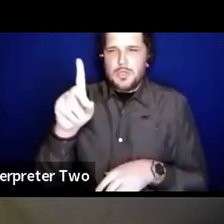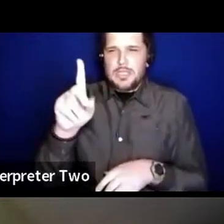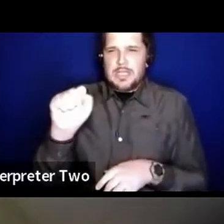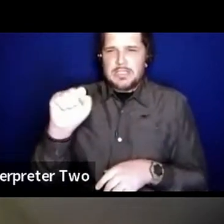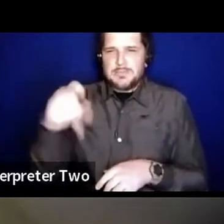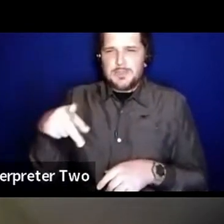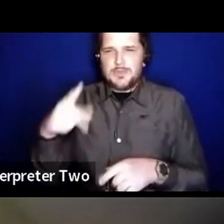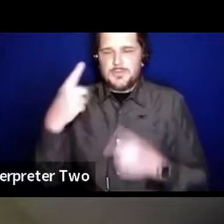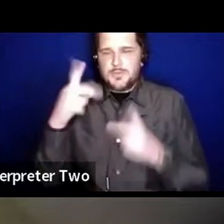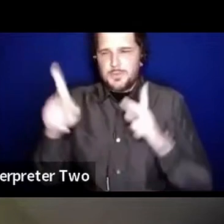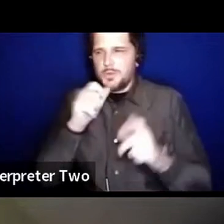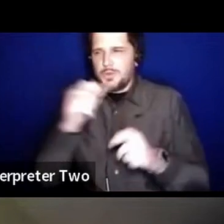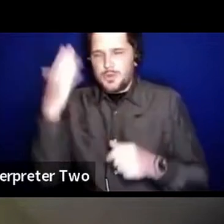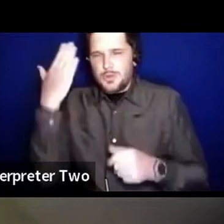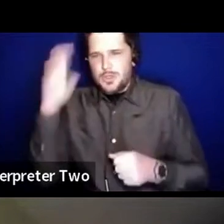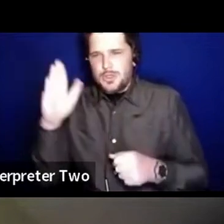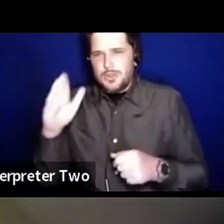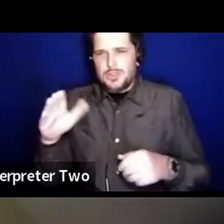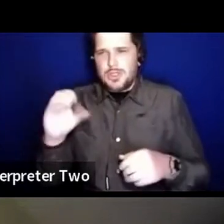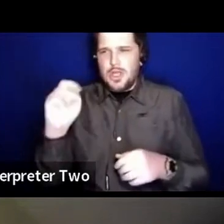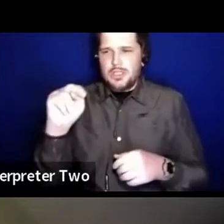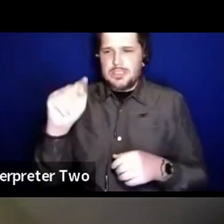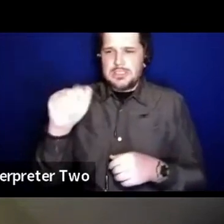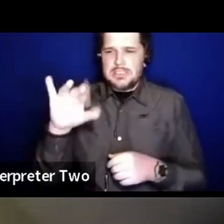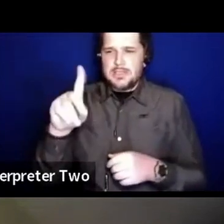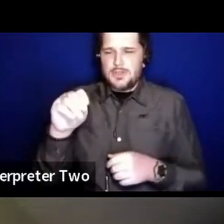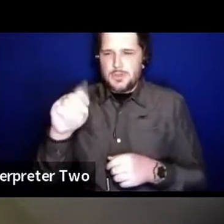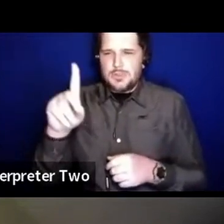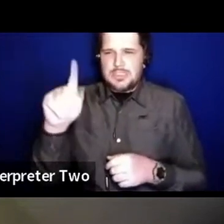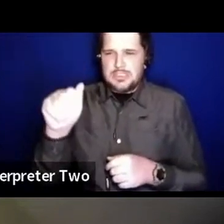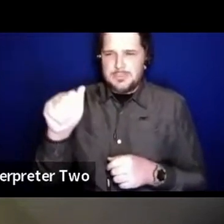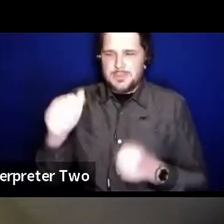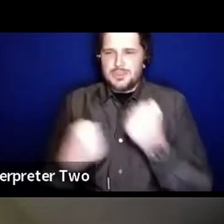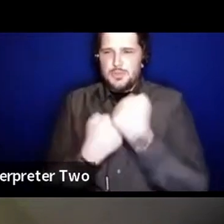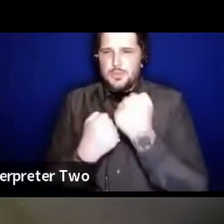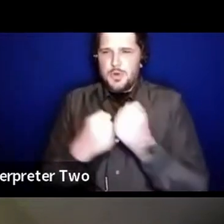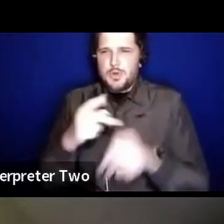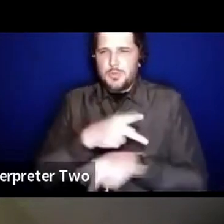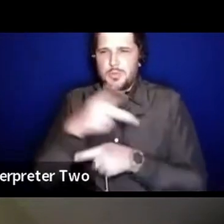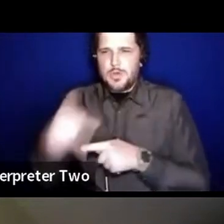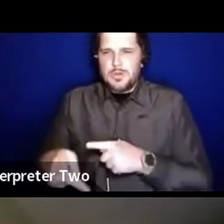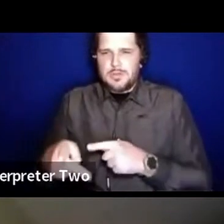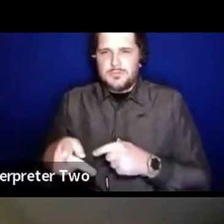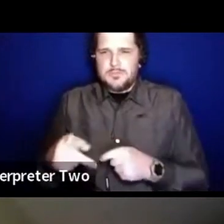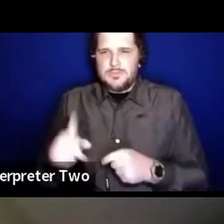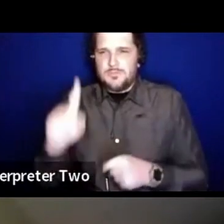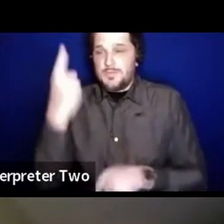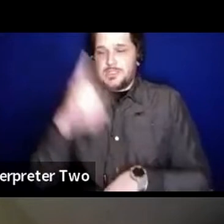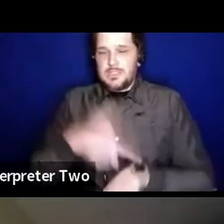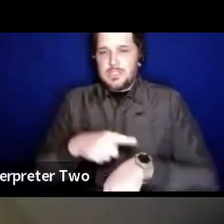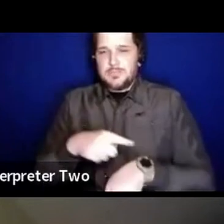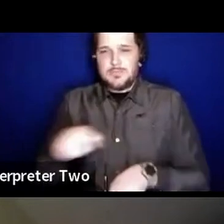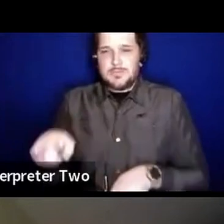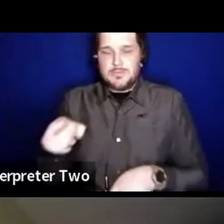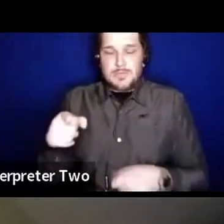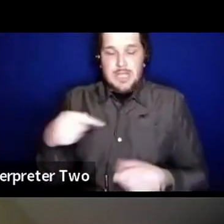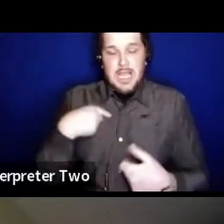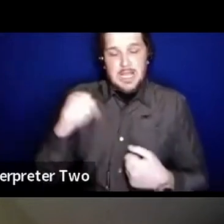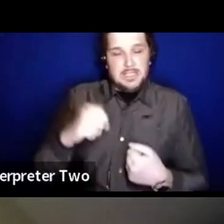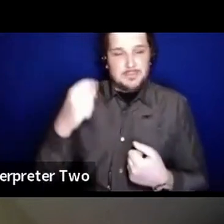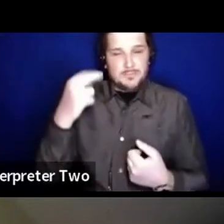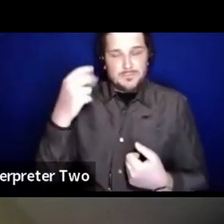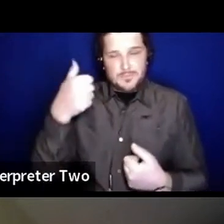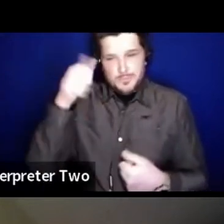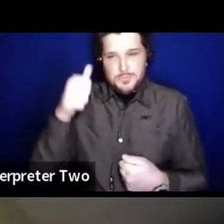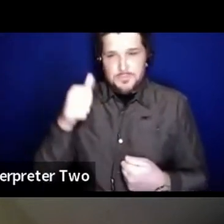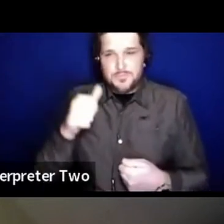folks who don't know, which stands for the Ontario Disability Support Program, has for the first time that I can recall since being